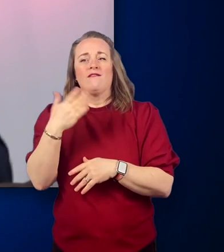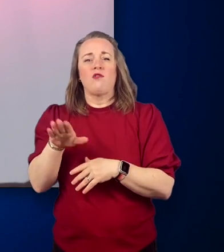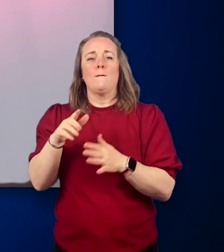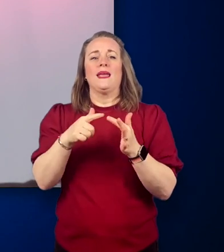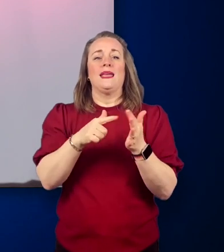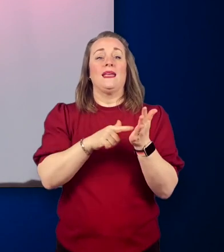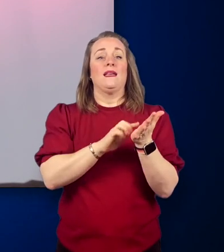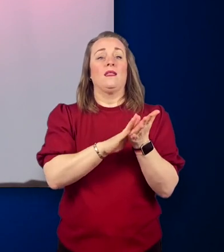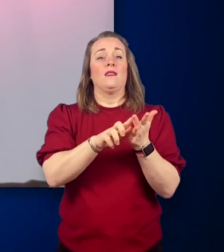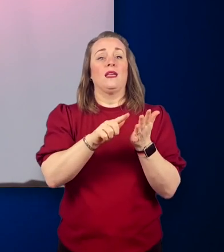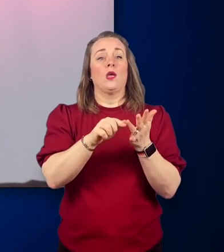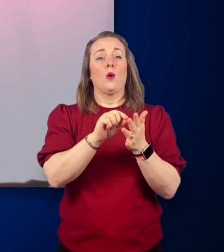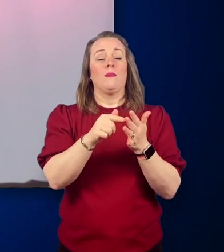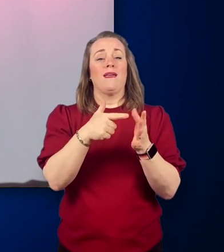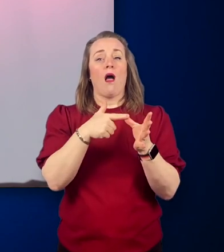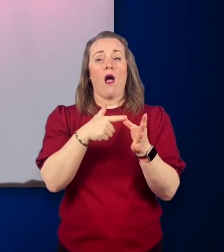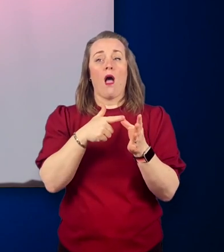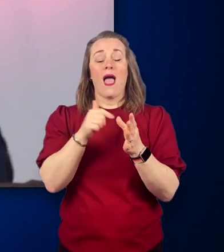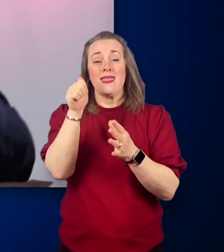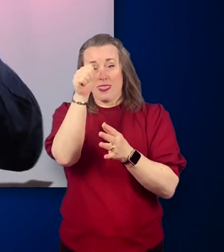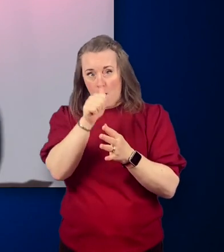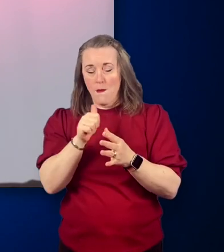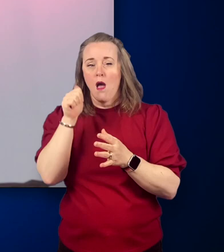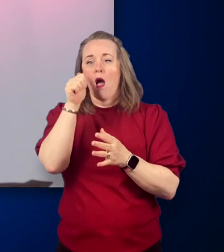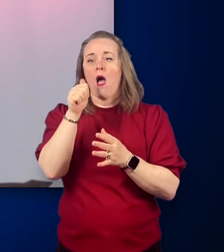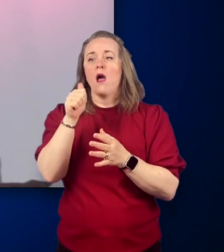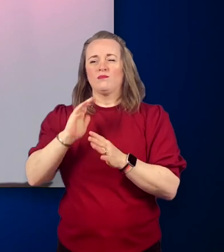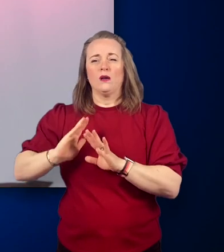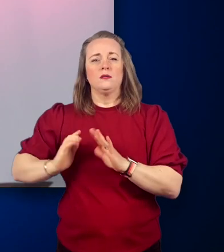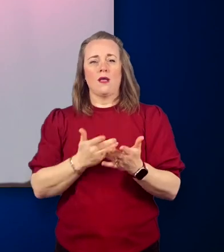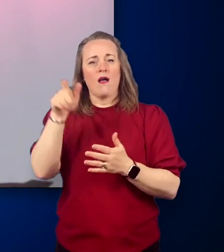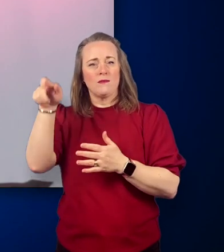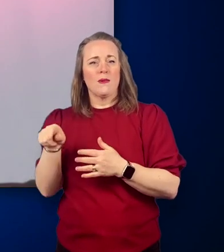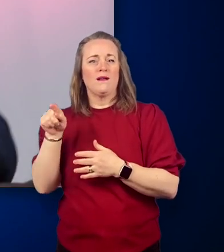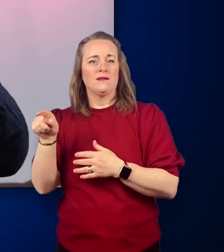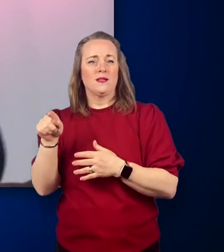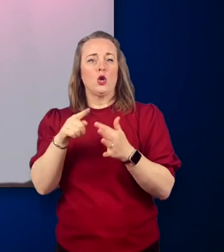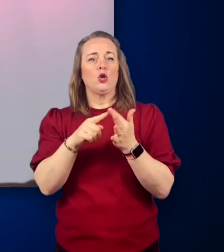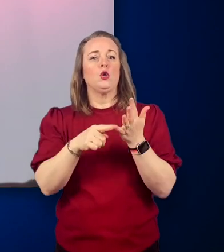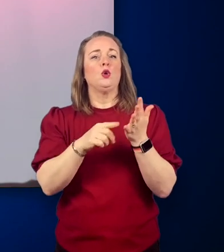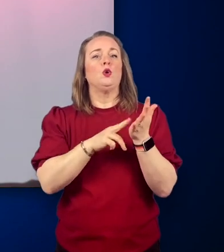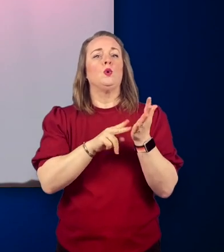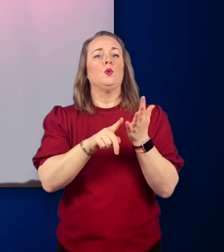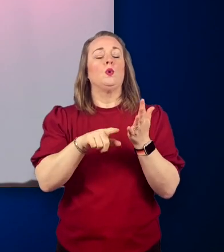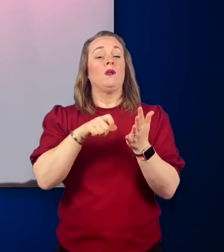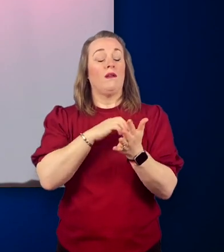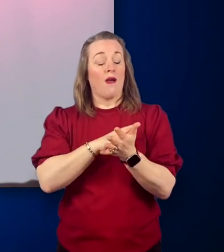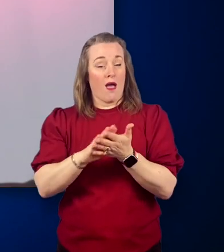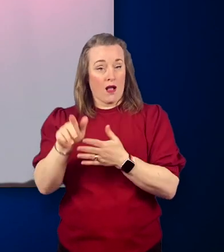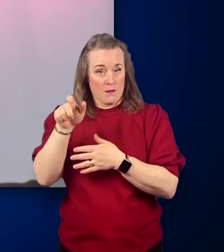probably an African. And it's into this context that we're going to pick up the